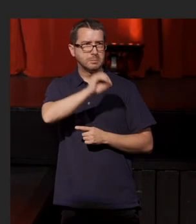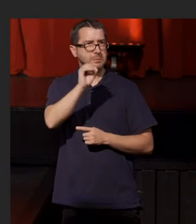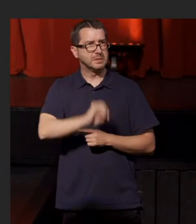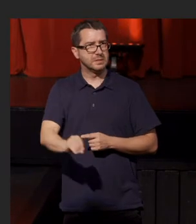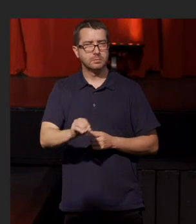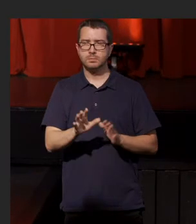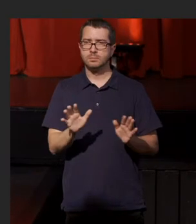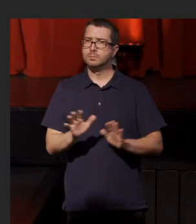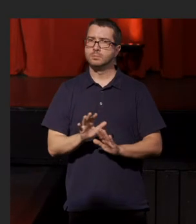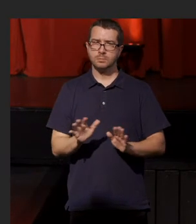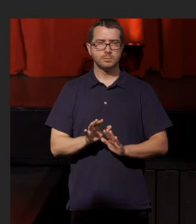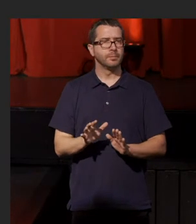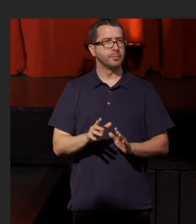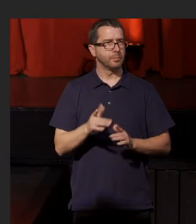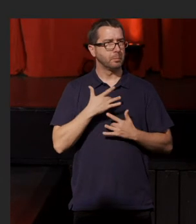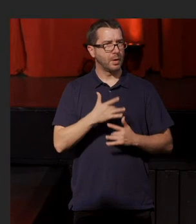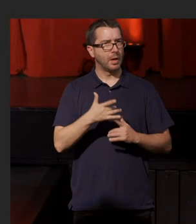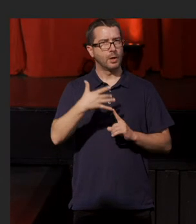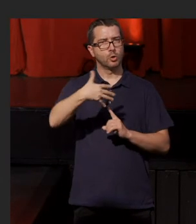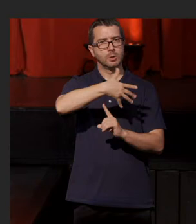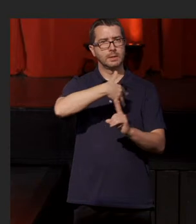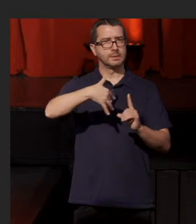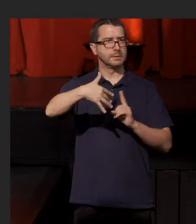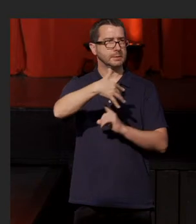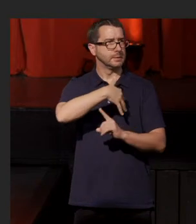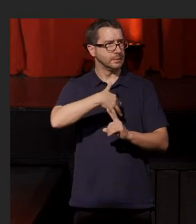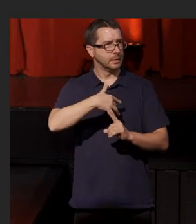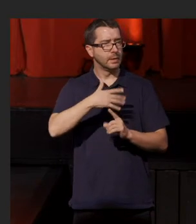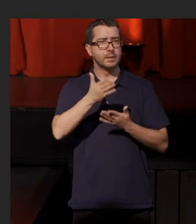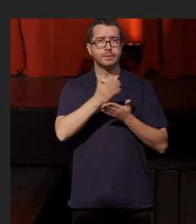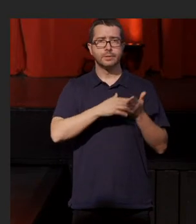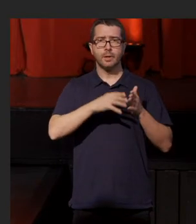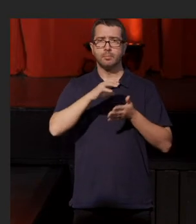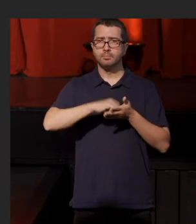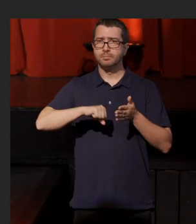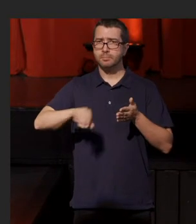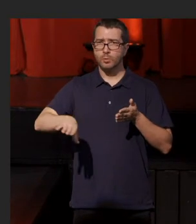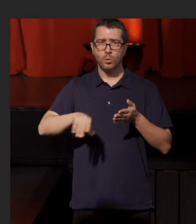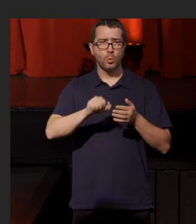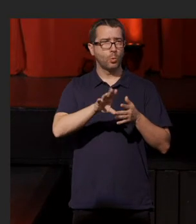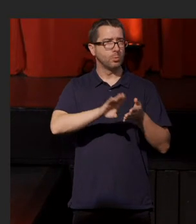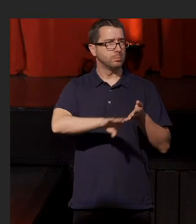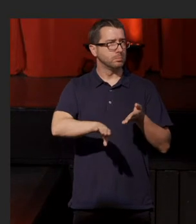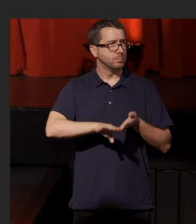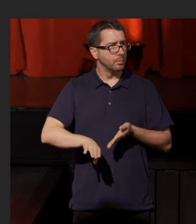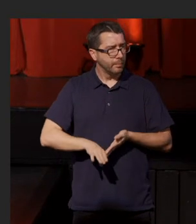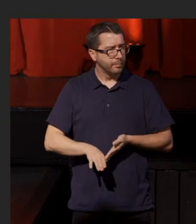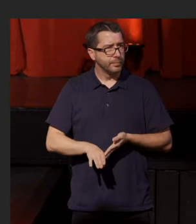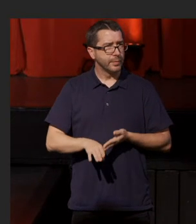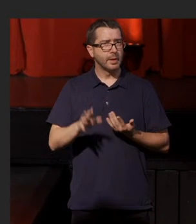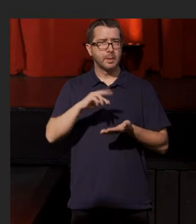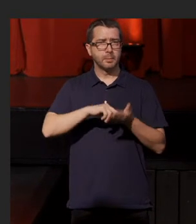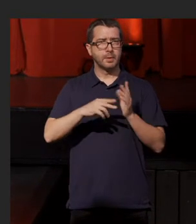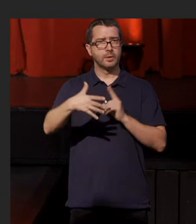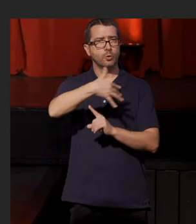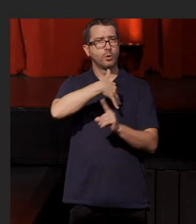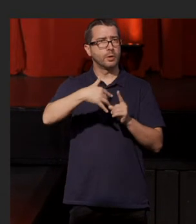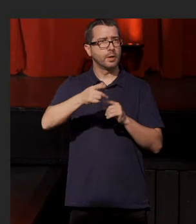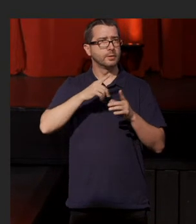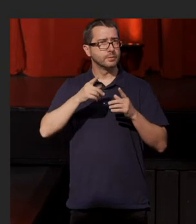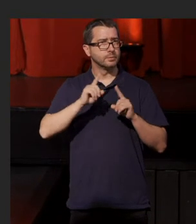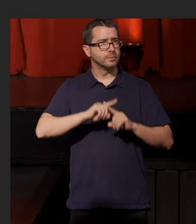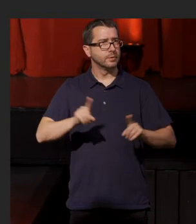is contextualizing things, because things have been omitted that, if contextually understood differently, would yield different kinds of